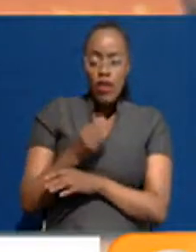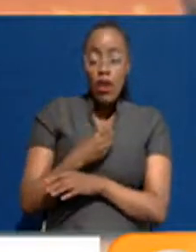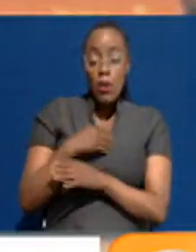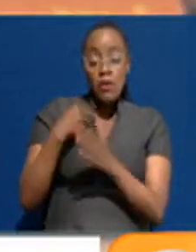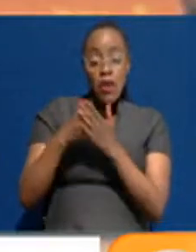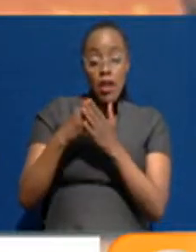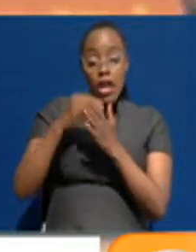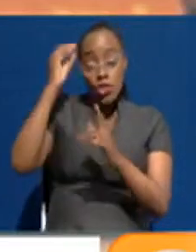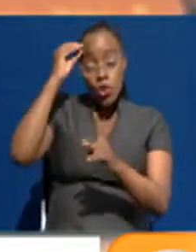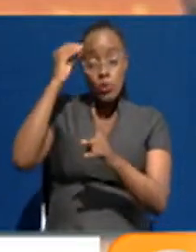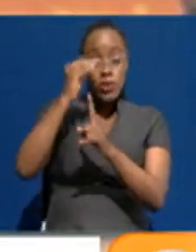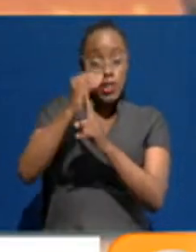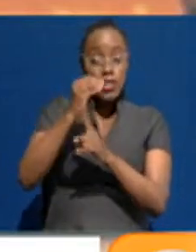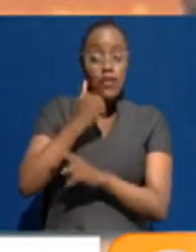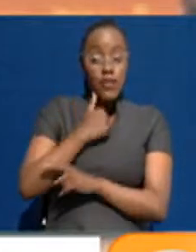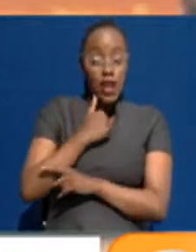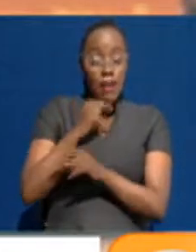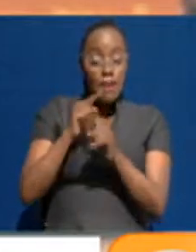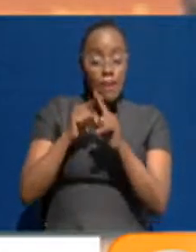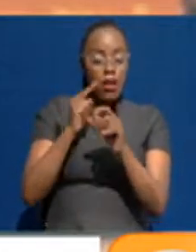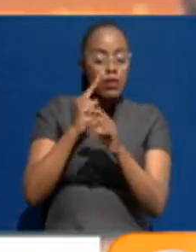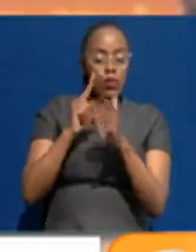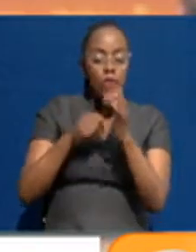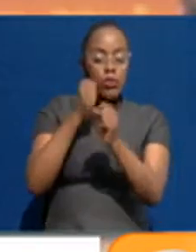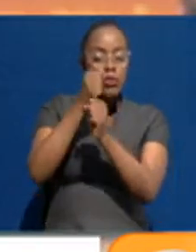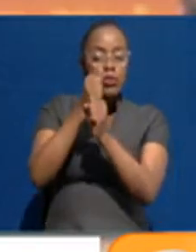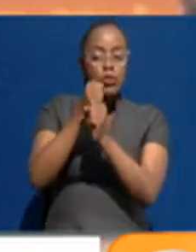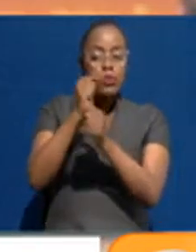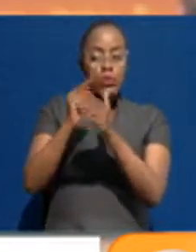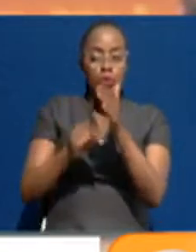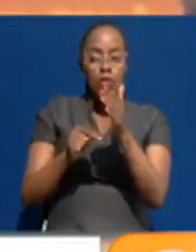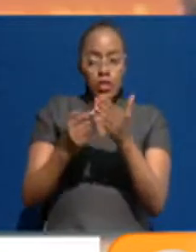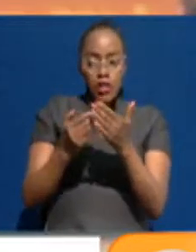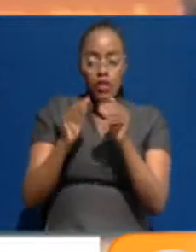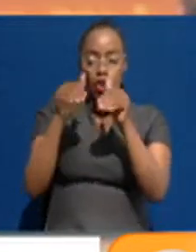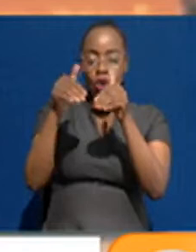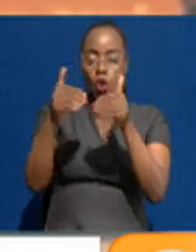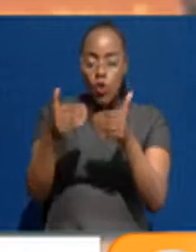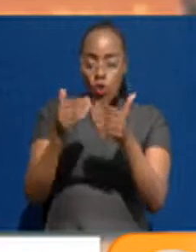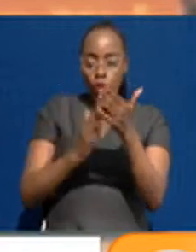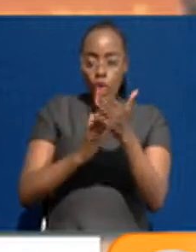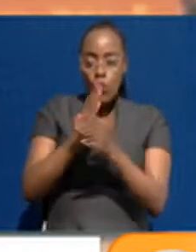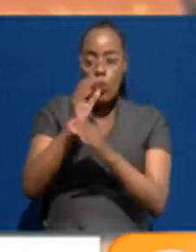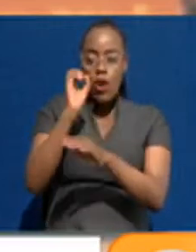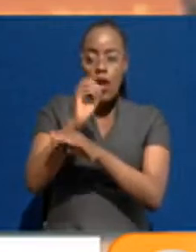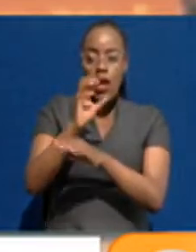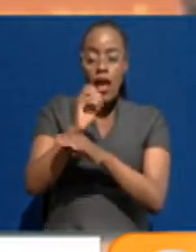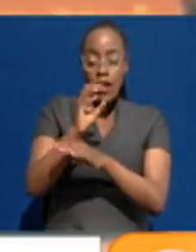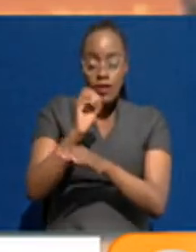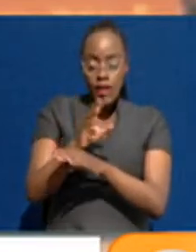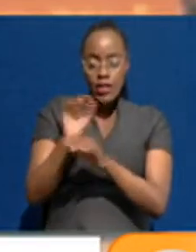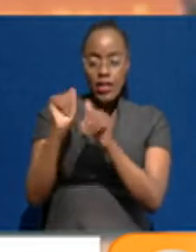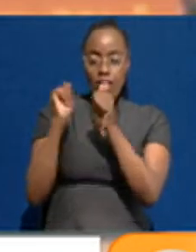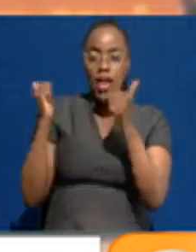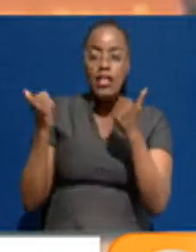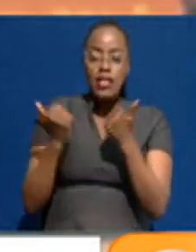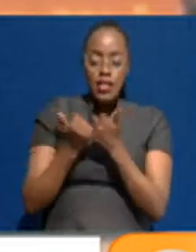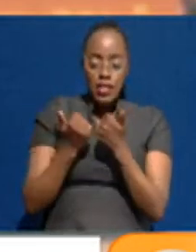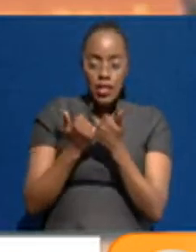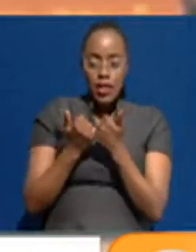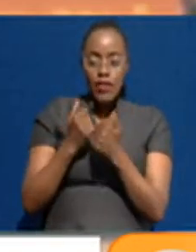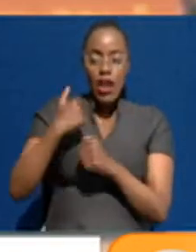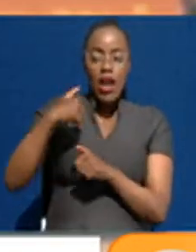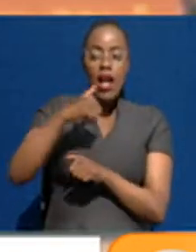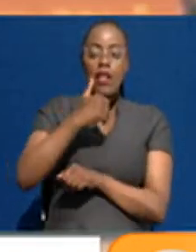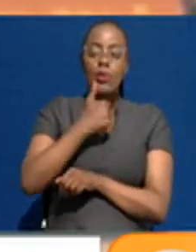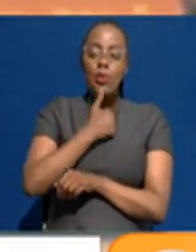objectives. What we do is help through our advisor and agency network. We